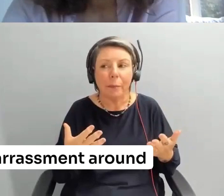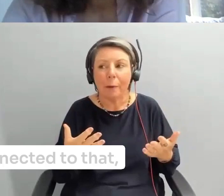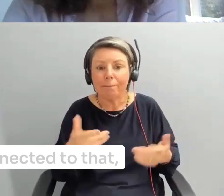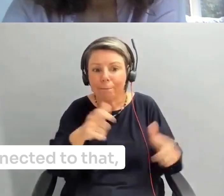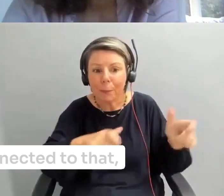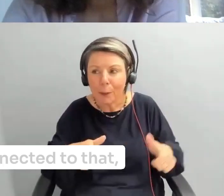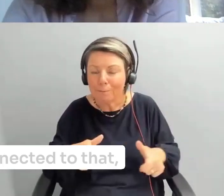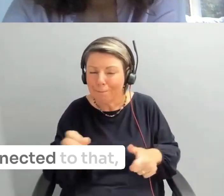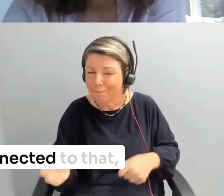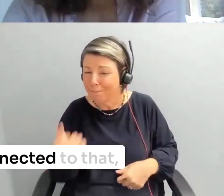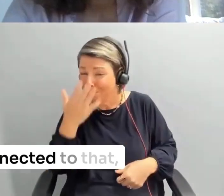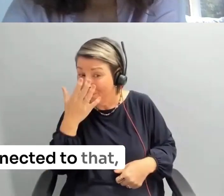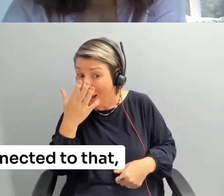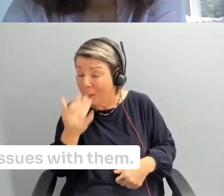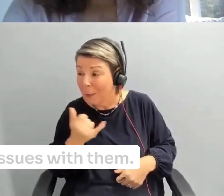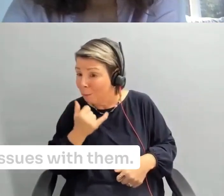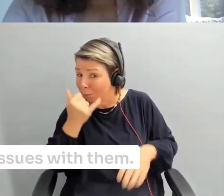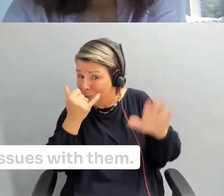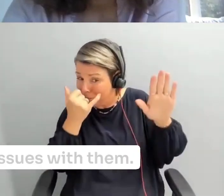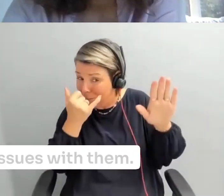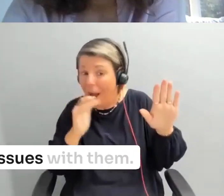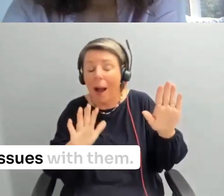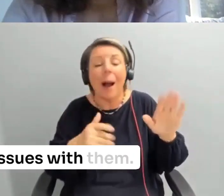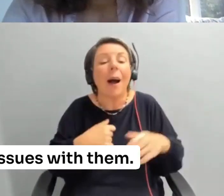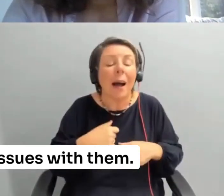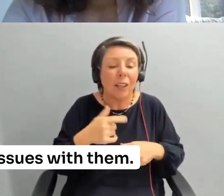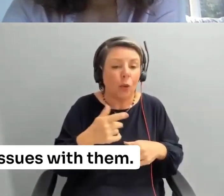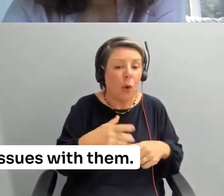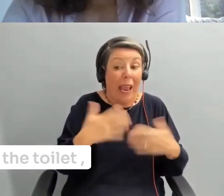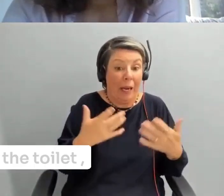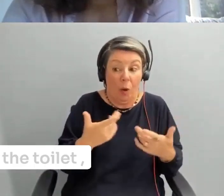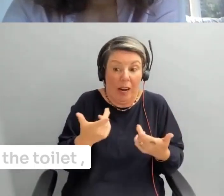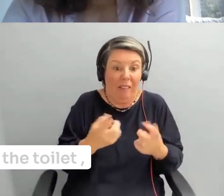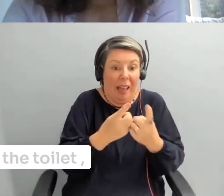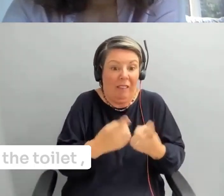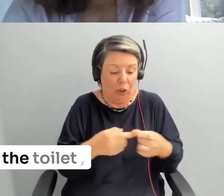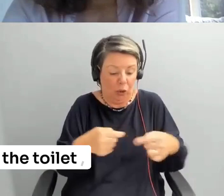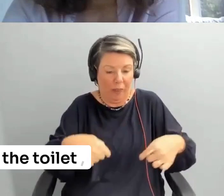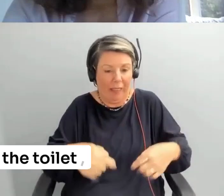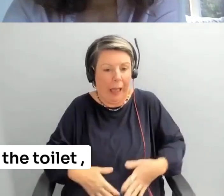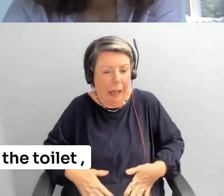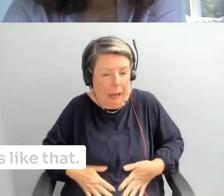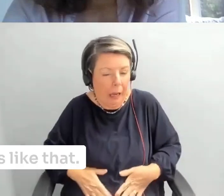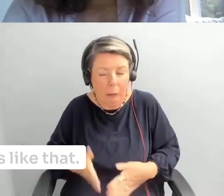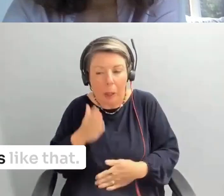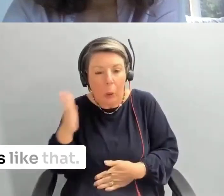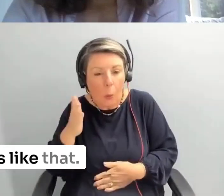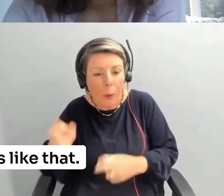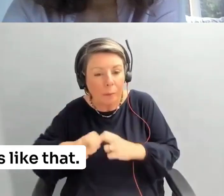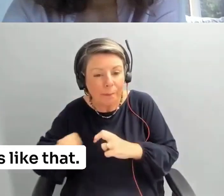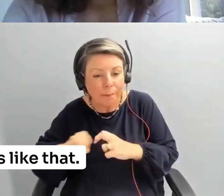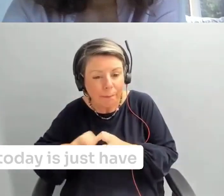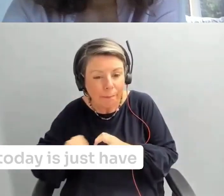embarrassment around talking about things connected to that, especially if we're having issues with them. So, bowels, going to the toilet, incontinence, things